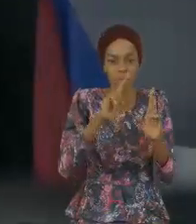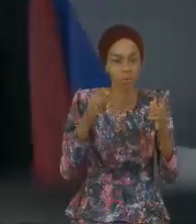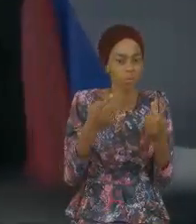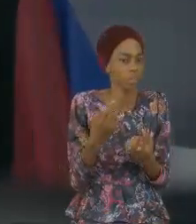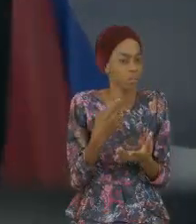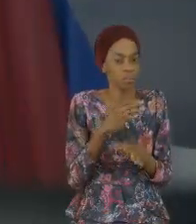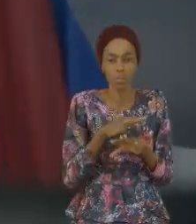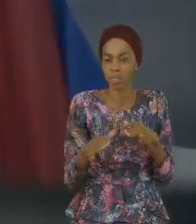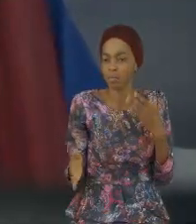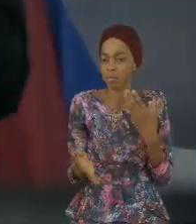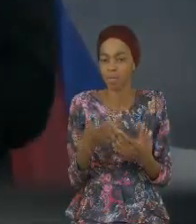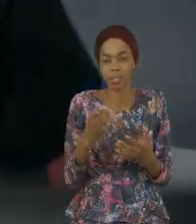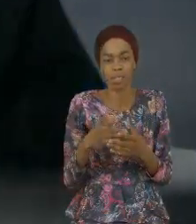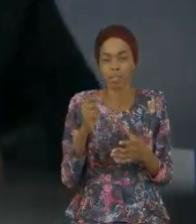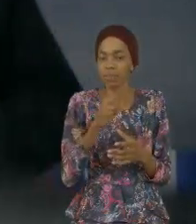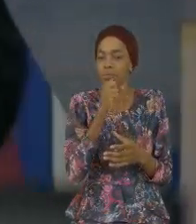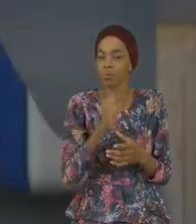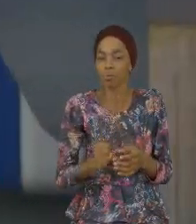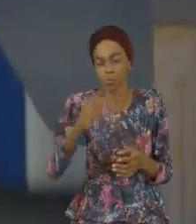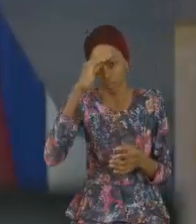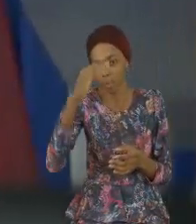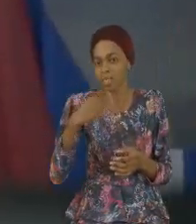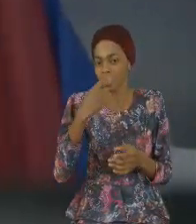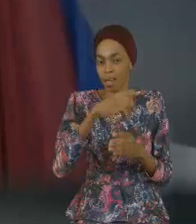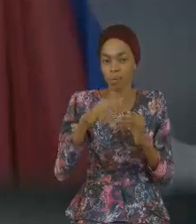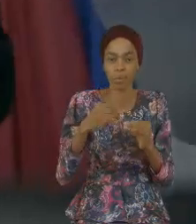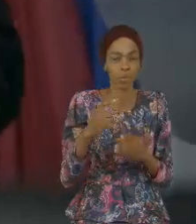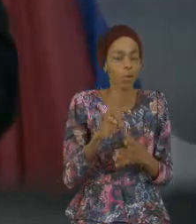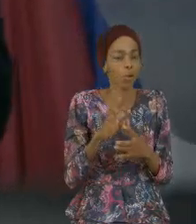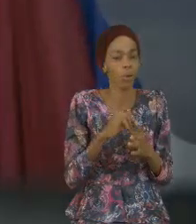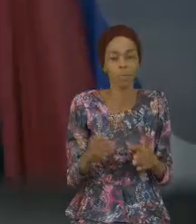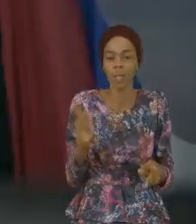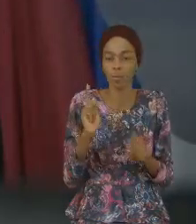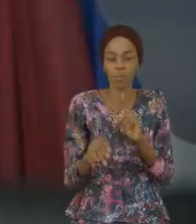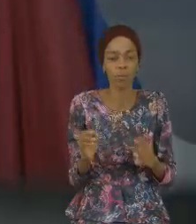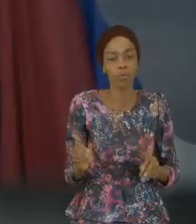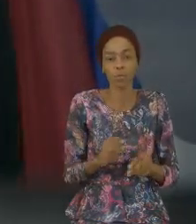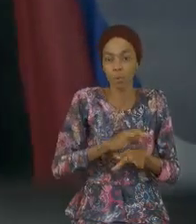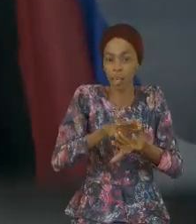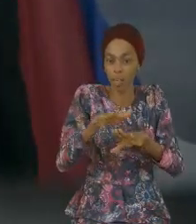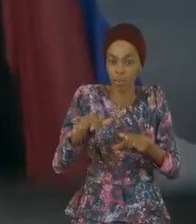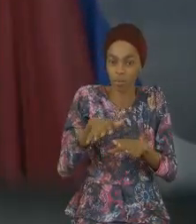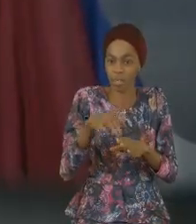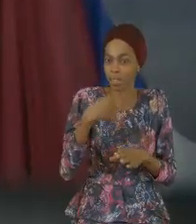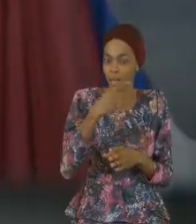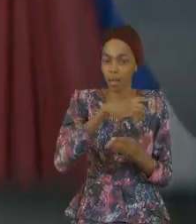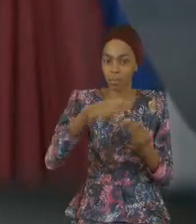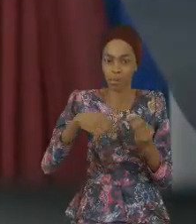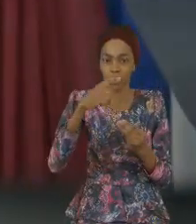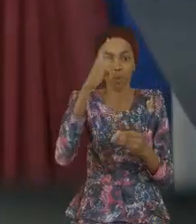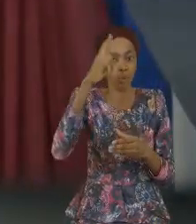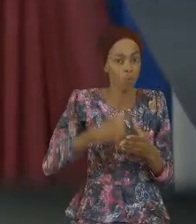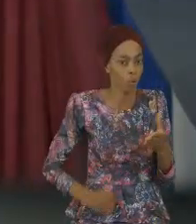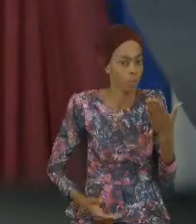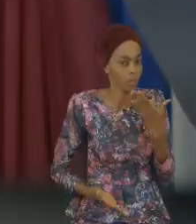man said about you. It doesn't matter what the people of the land in your area said about you. What